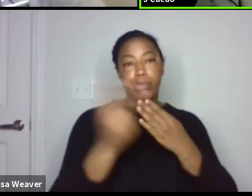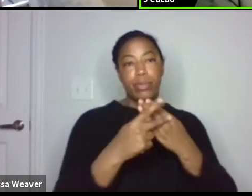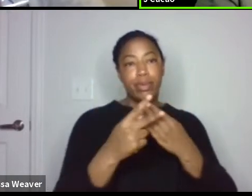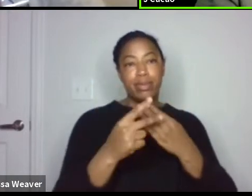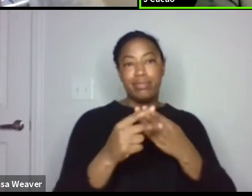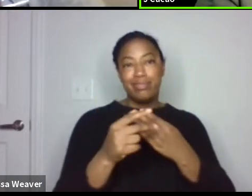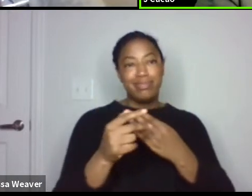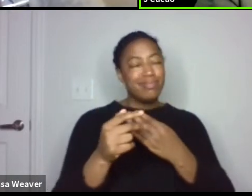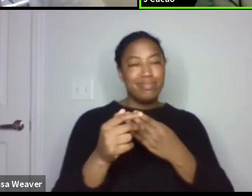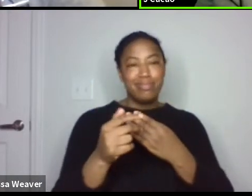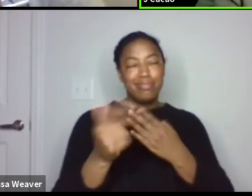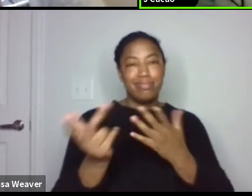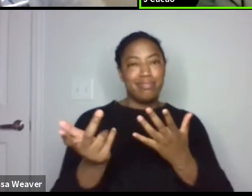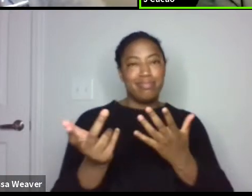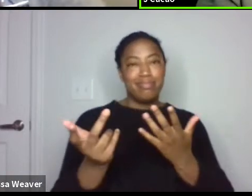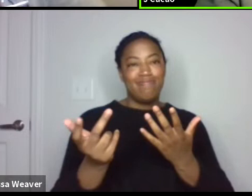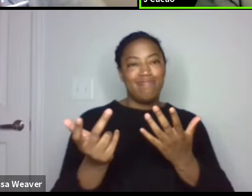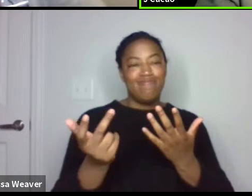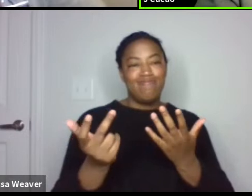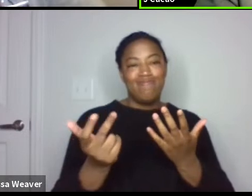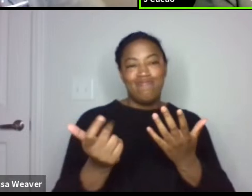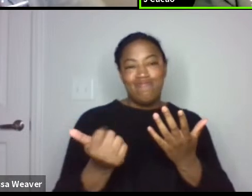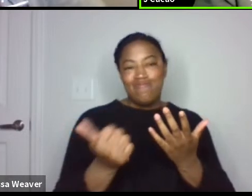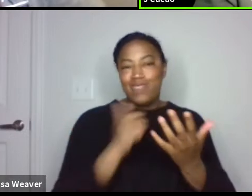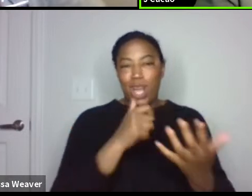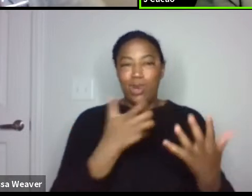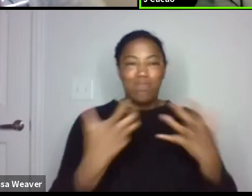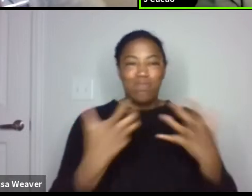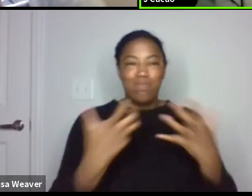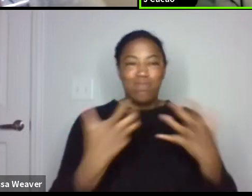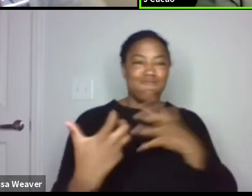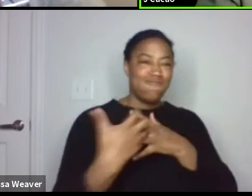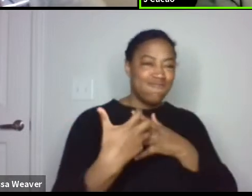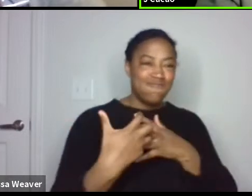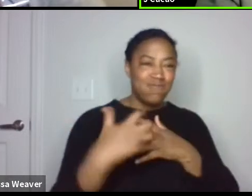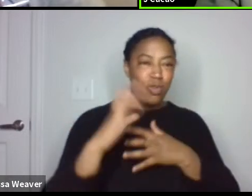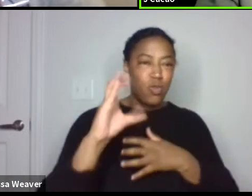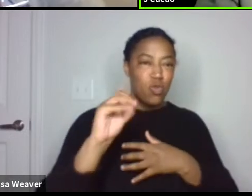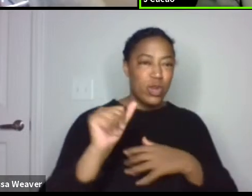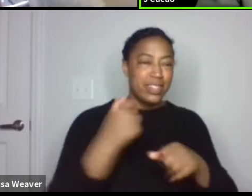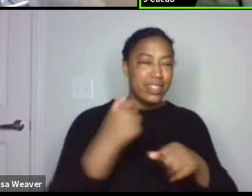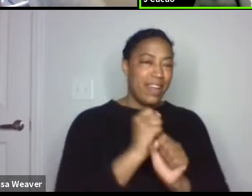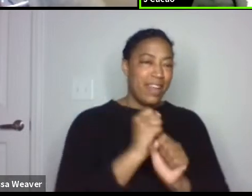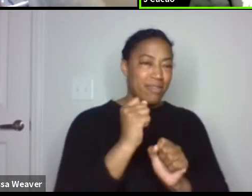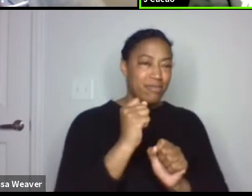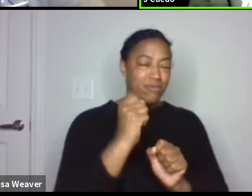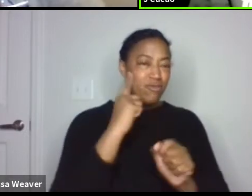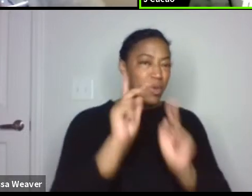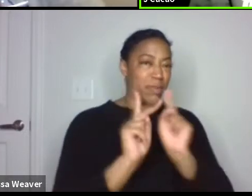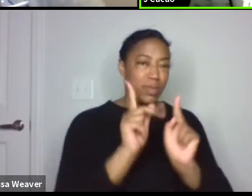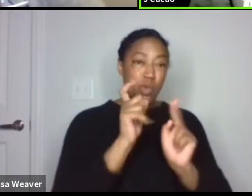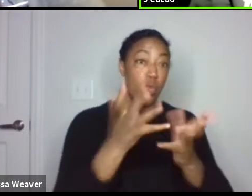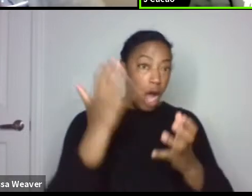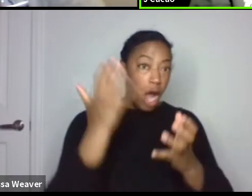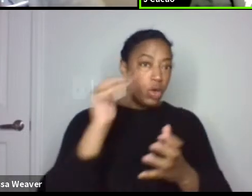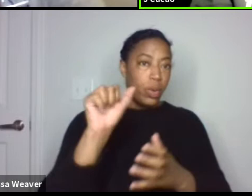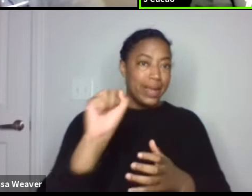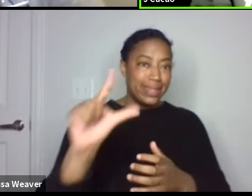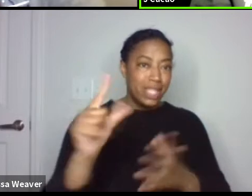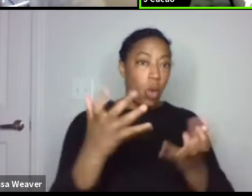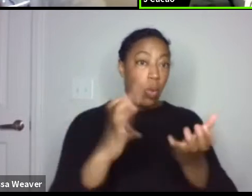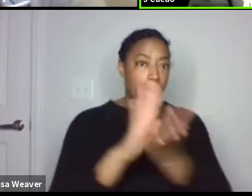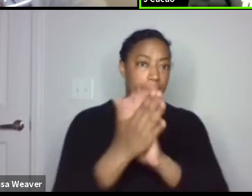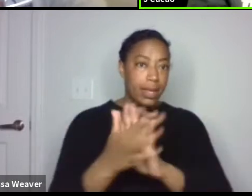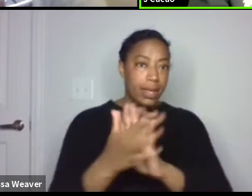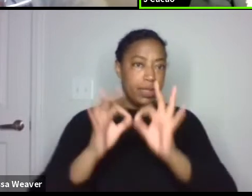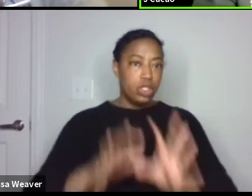aren't really made or tailored for CODAs. They're really made for individuals that want to know ASL and want to become an